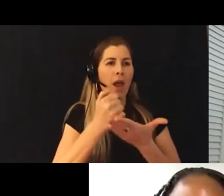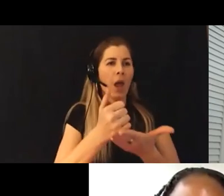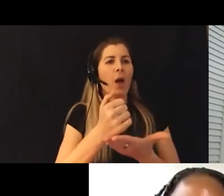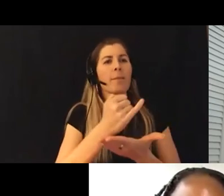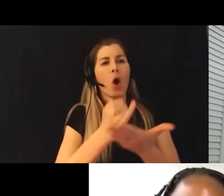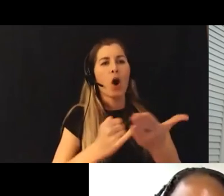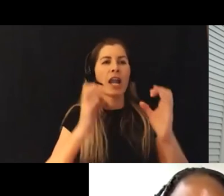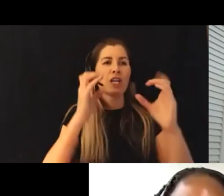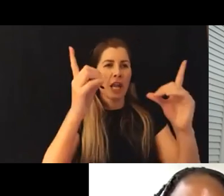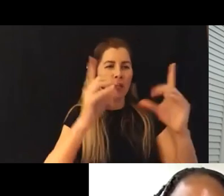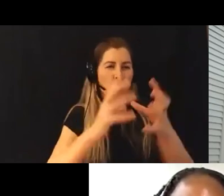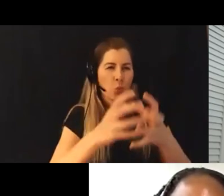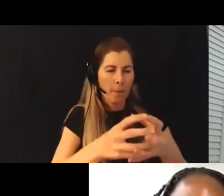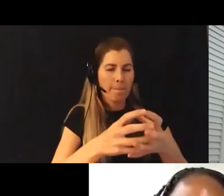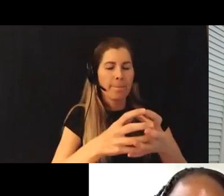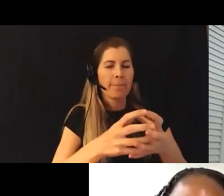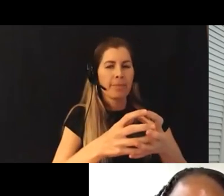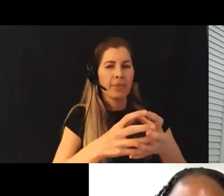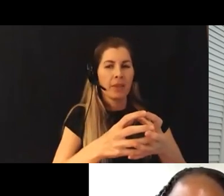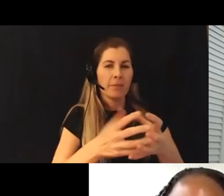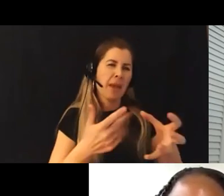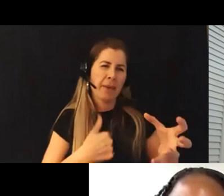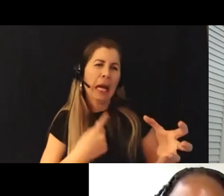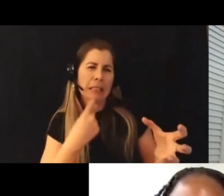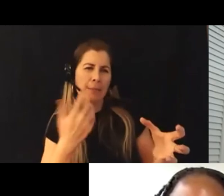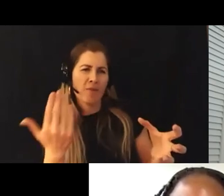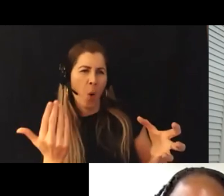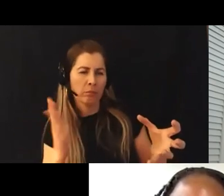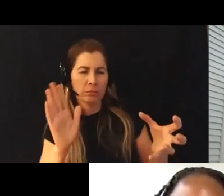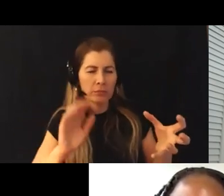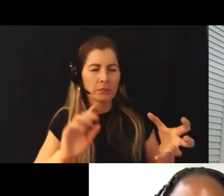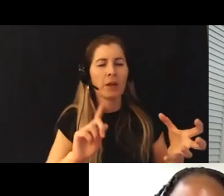division, specifically to, and I might have mentioned this at the opening of my remarks, but